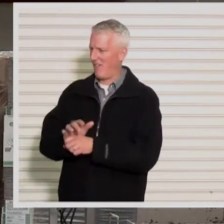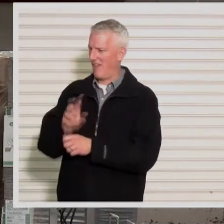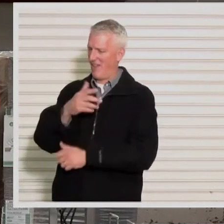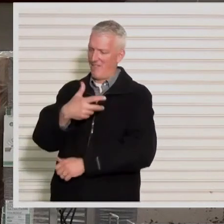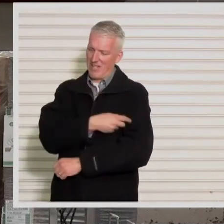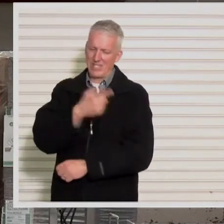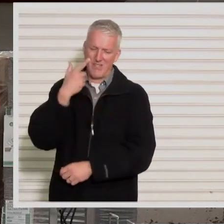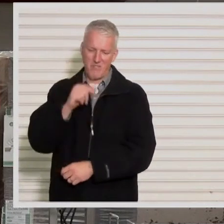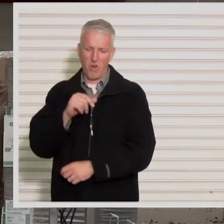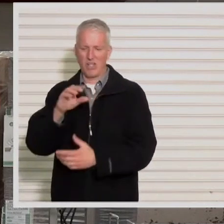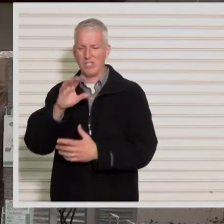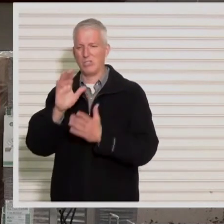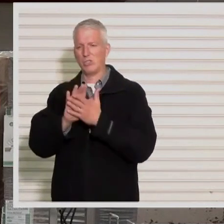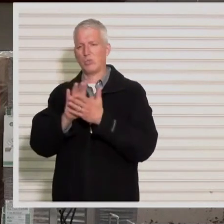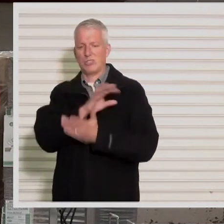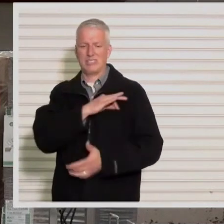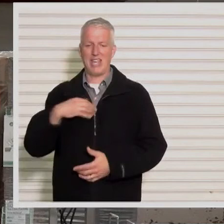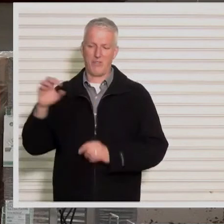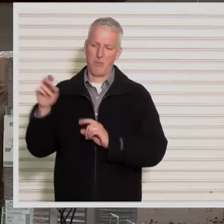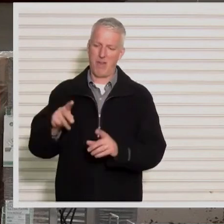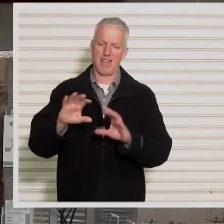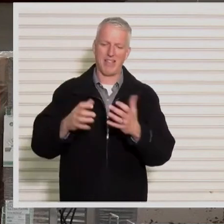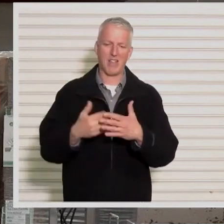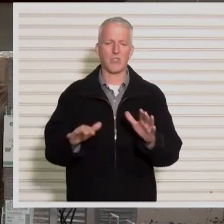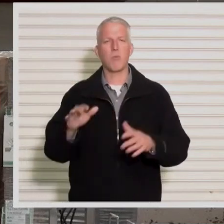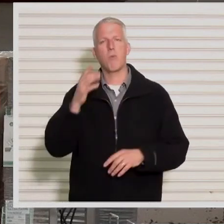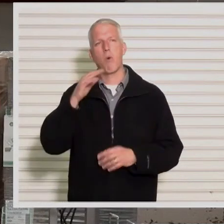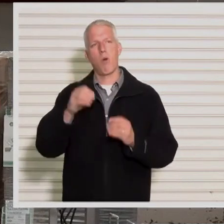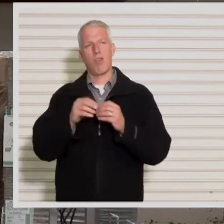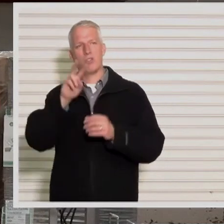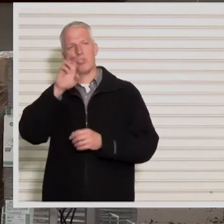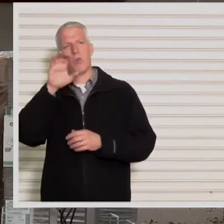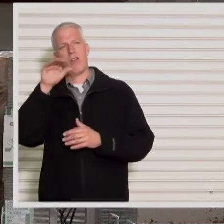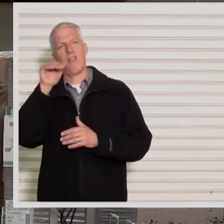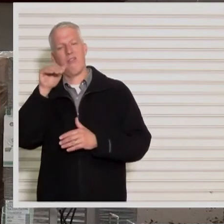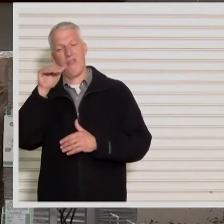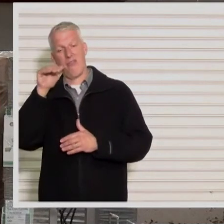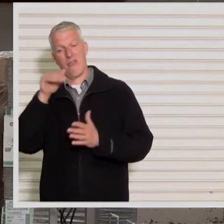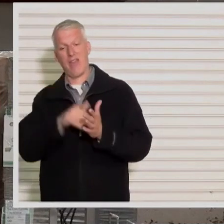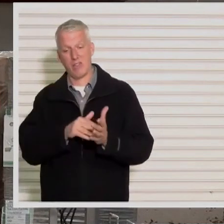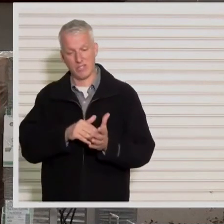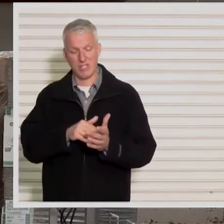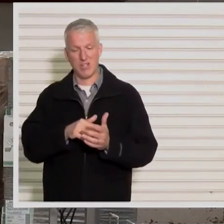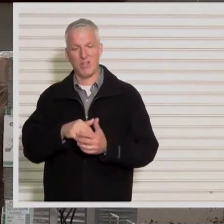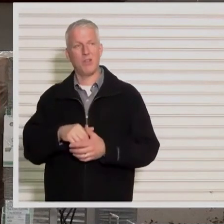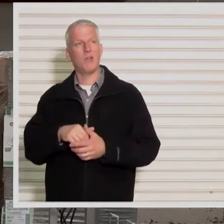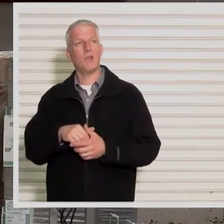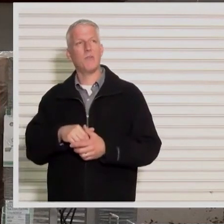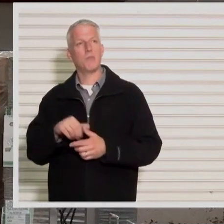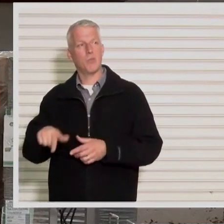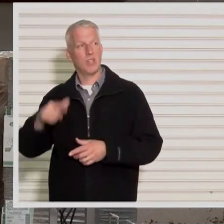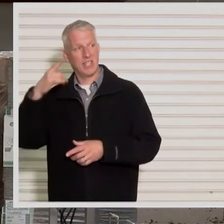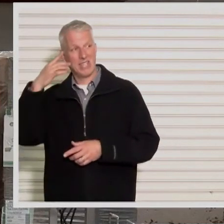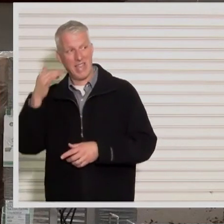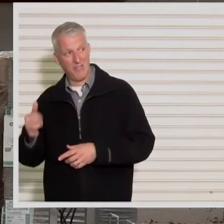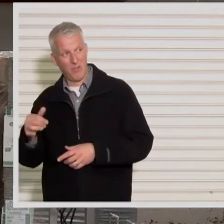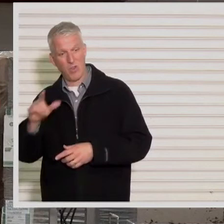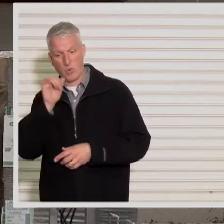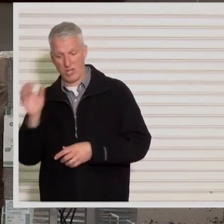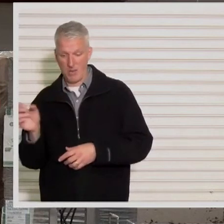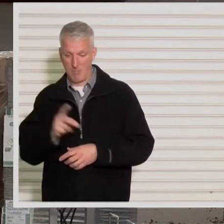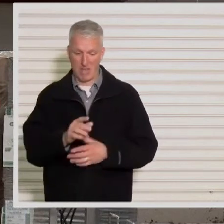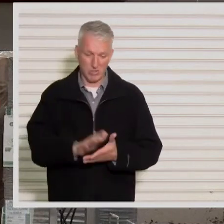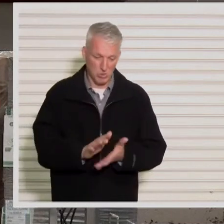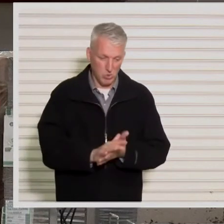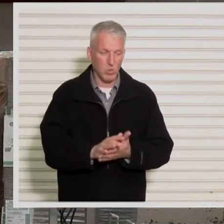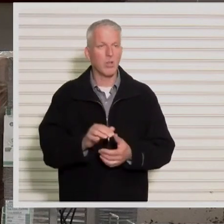to the classroom. We know that roughly 200,000 school staff serve grades TK through second in California, which would return first. Yesterday,